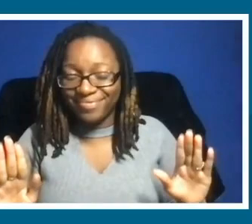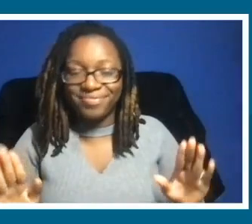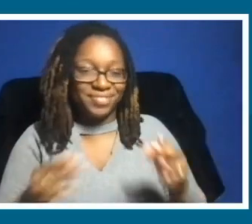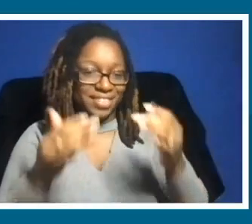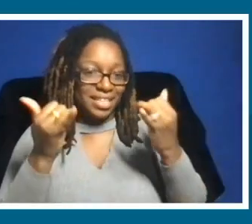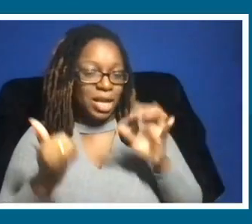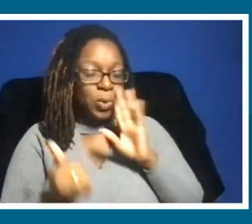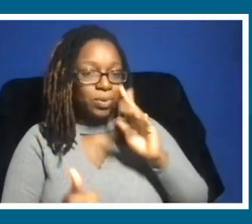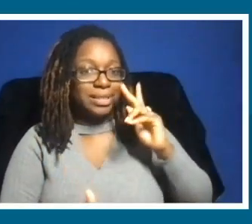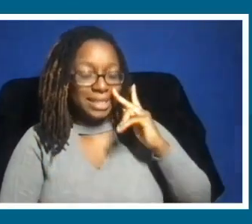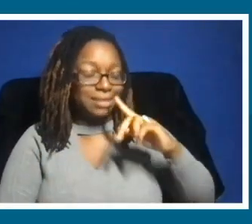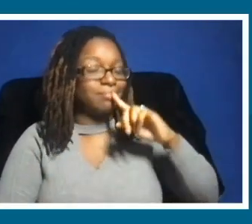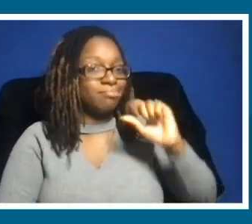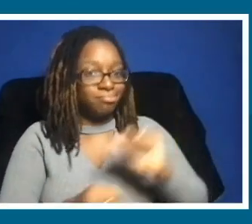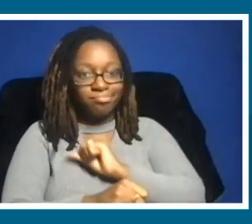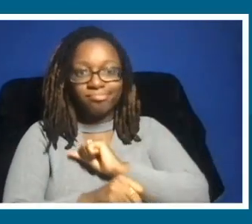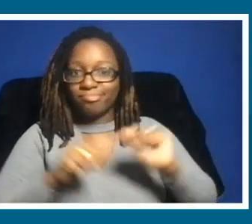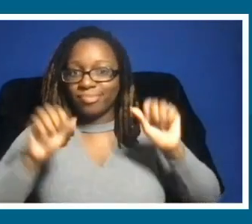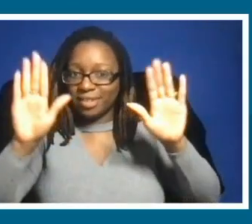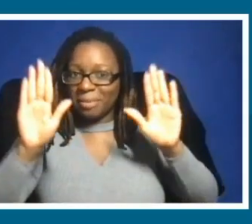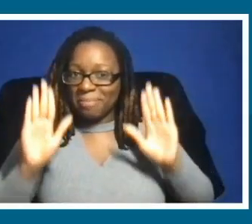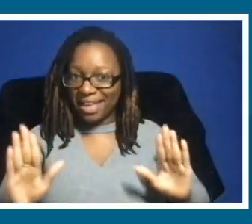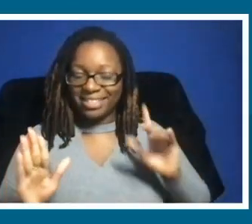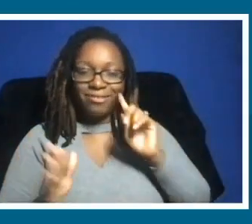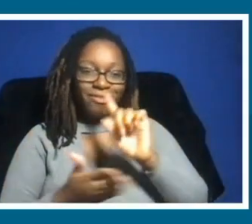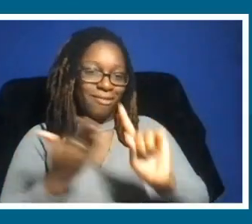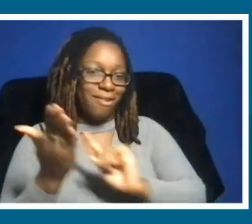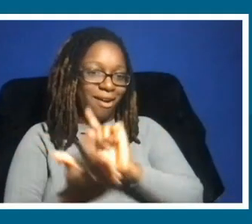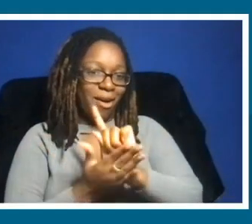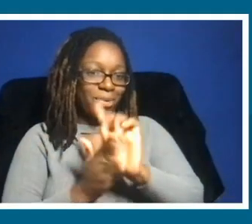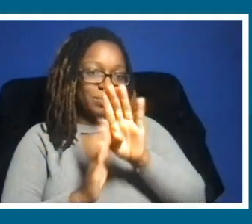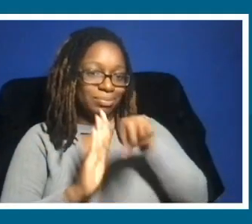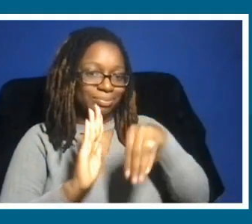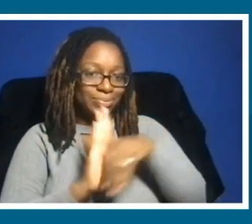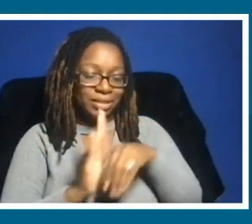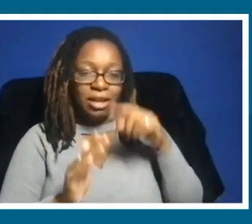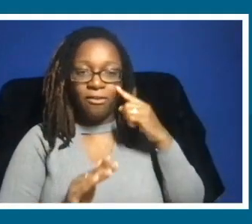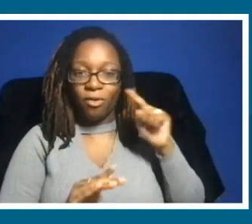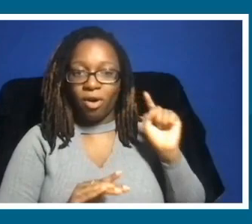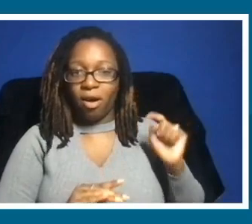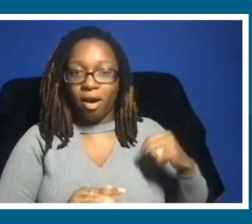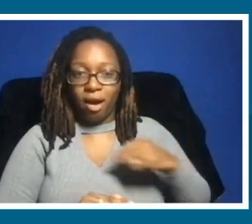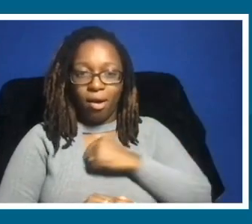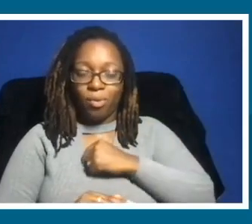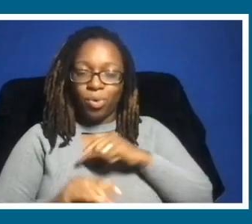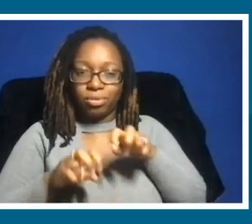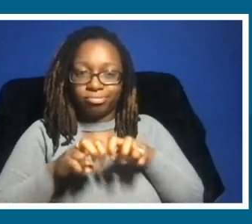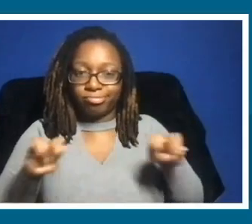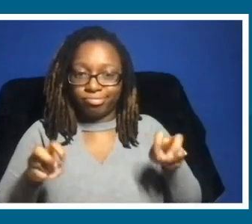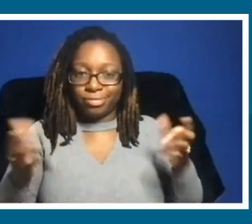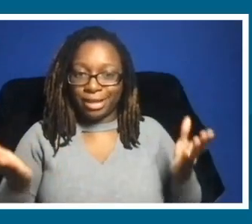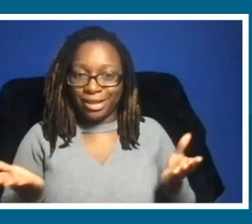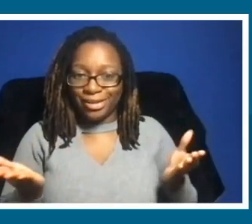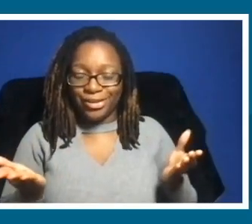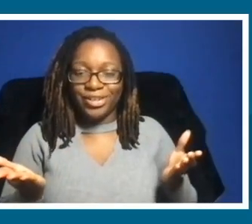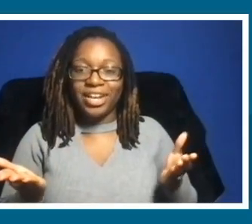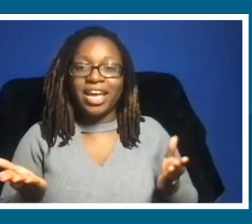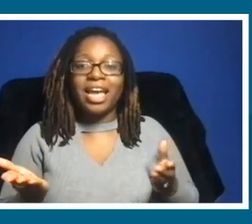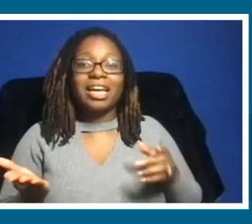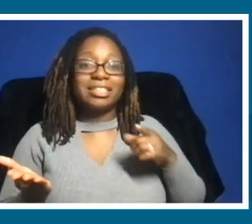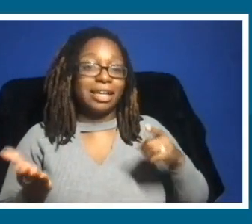of in the next hour and 30 minutes from our colleagues on this panel, because they represent 4 of those dozens